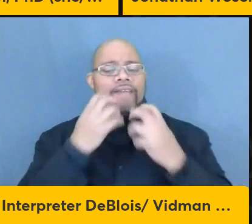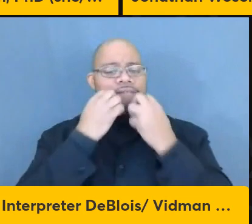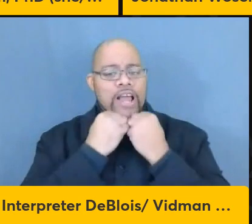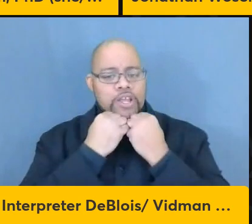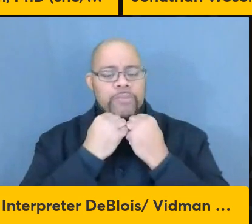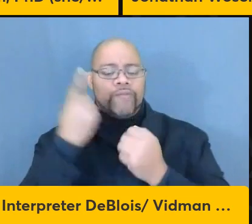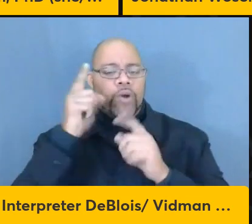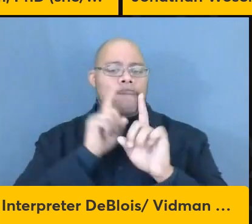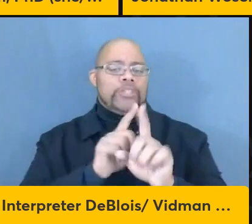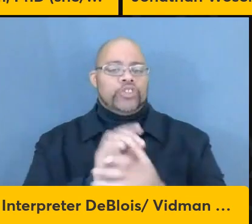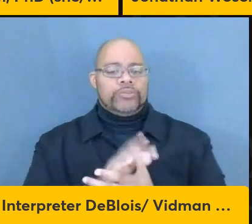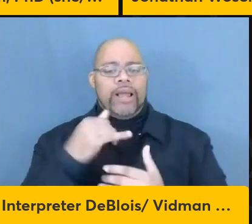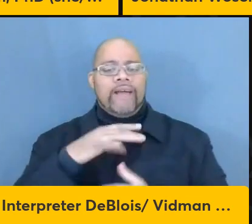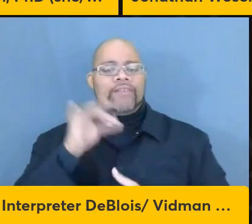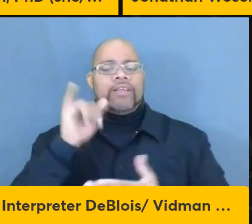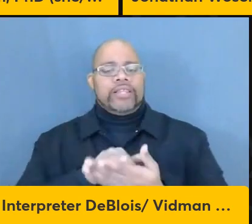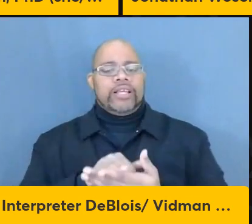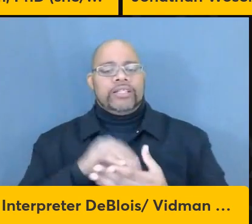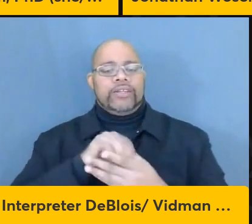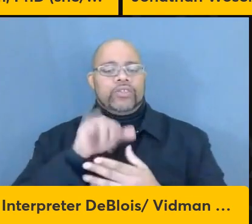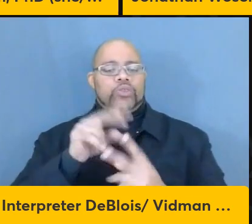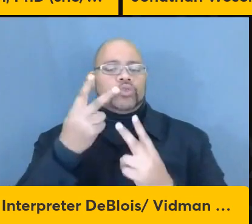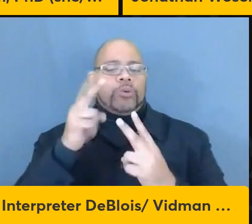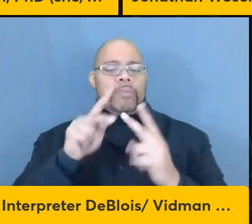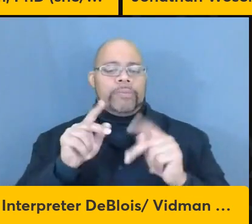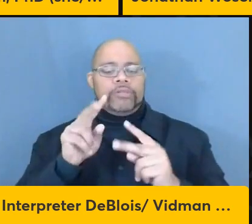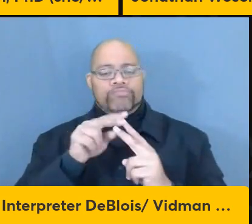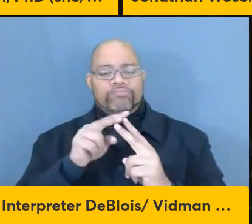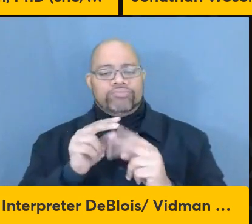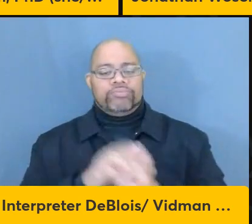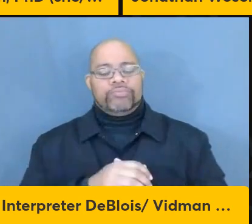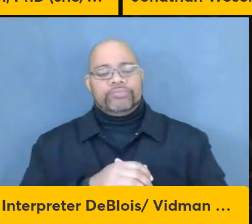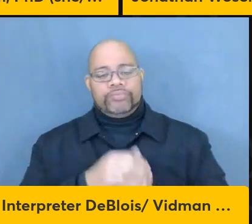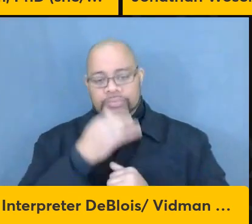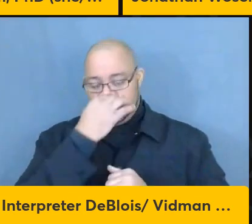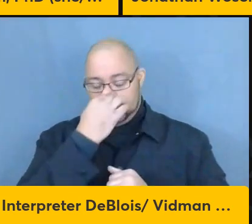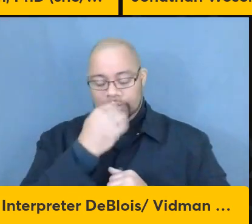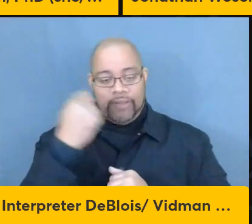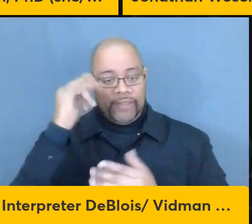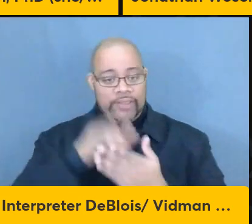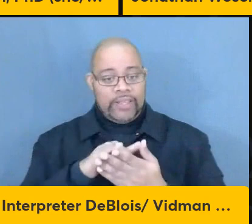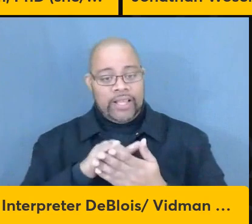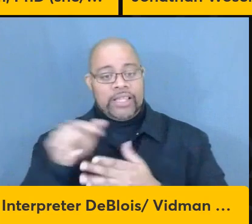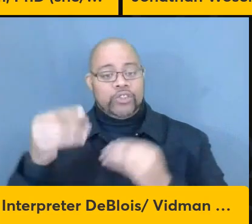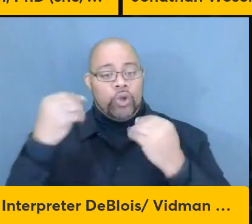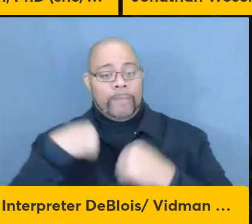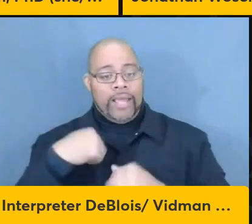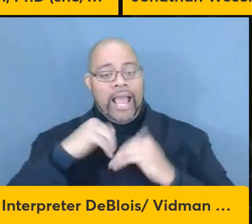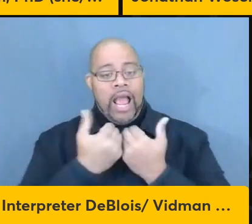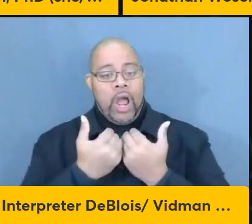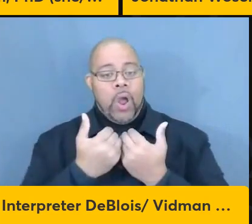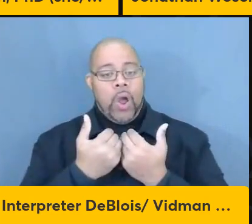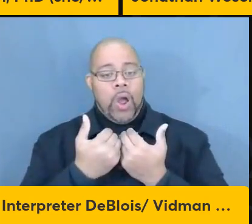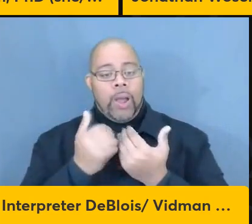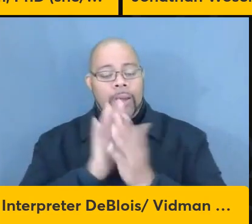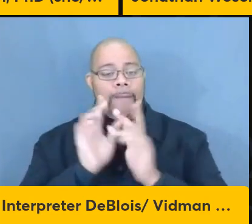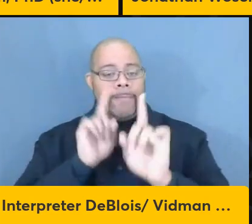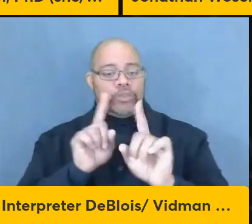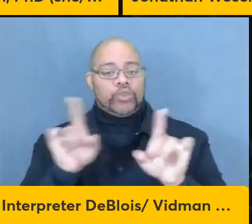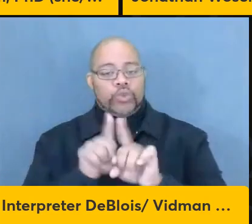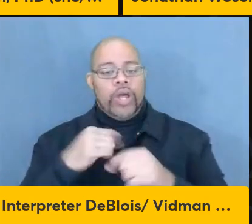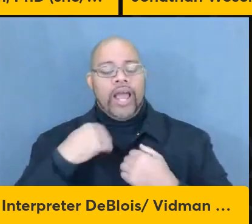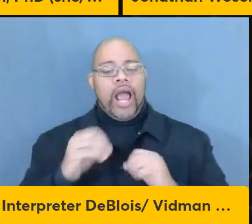for a mentorship. And I found that in those three people. And I think they taught me how to be a mentor as well. So I